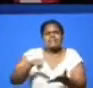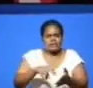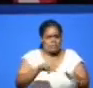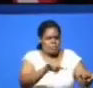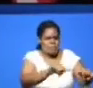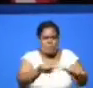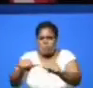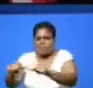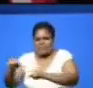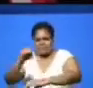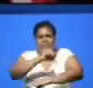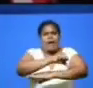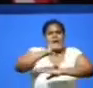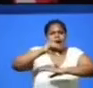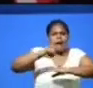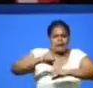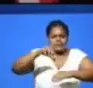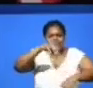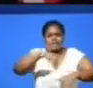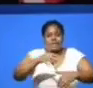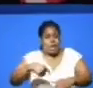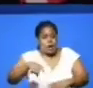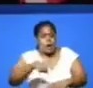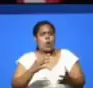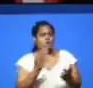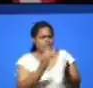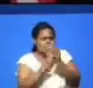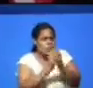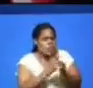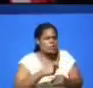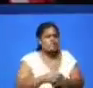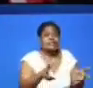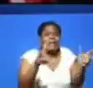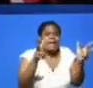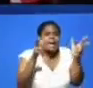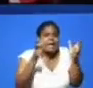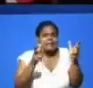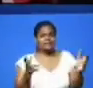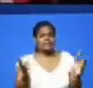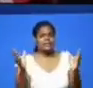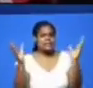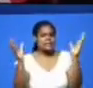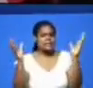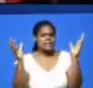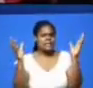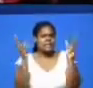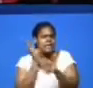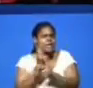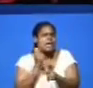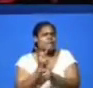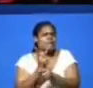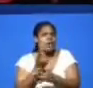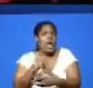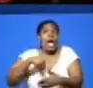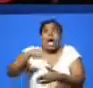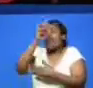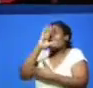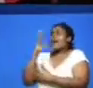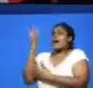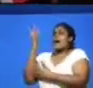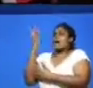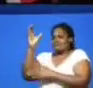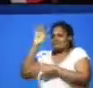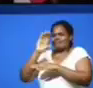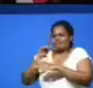and the altar and them that worship therein. Listen to me carefully. Our God, the God of